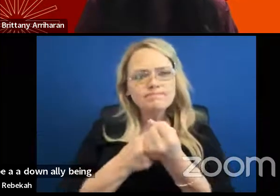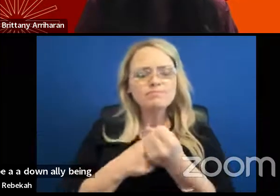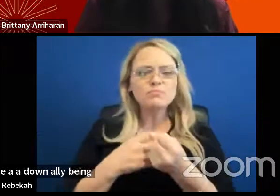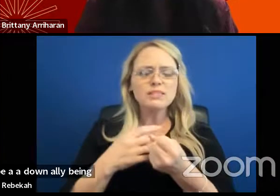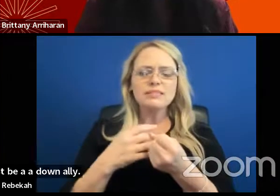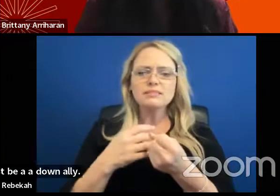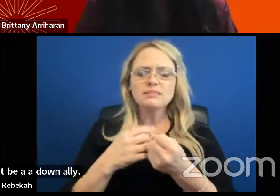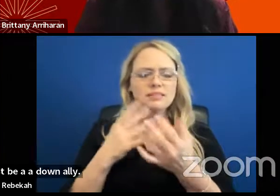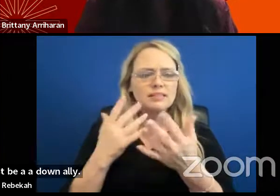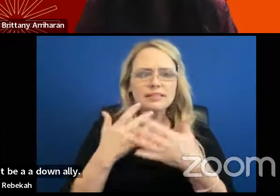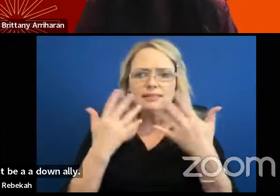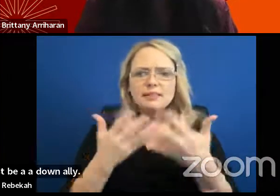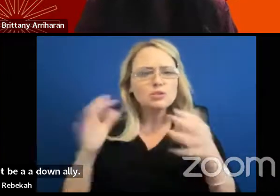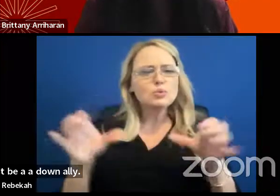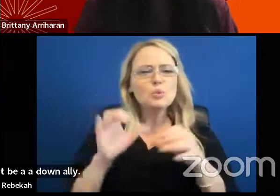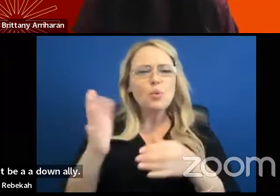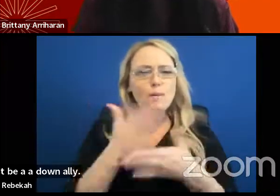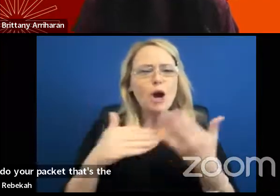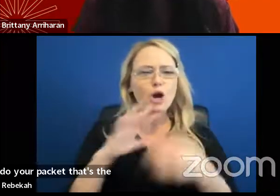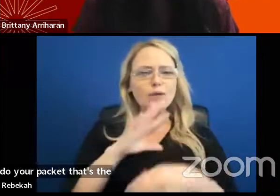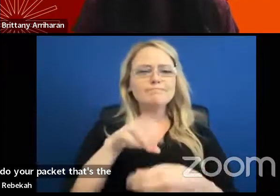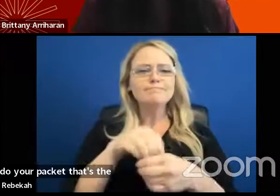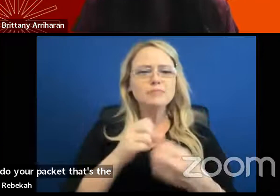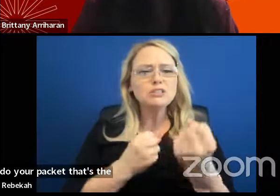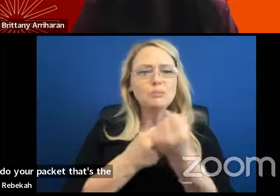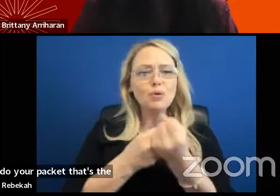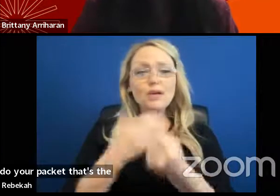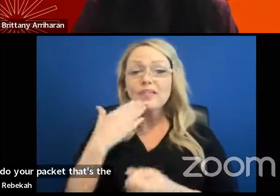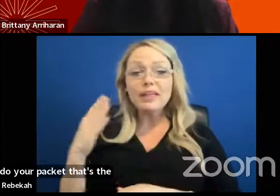part. That's the best. Thank you so much, Seth.